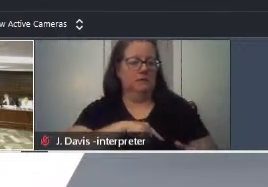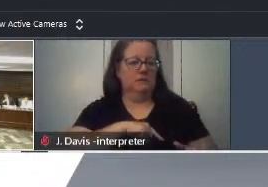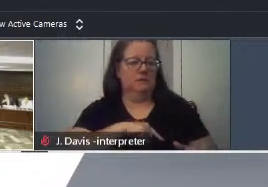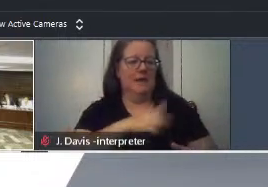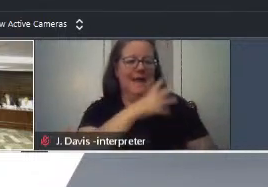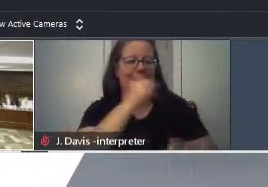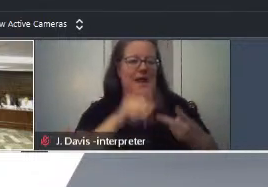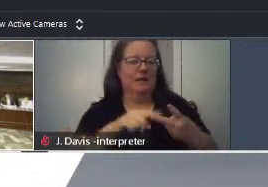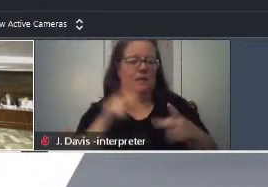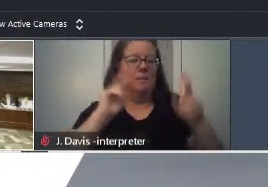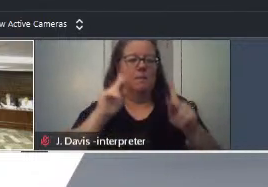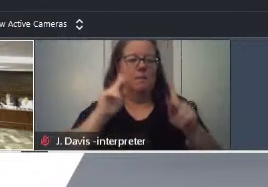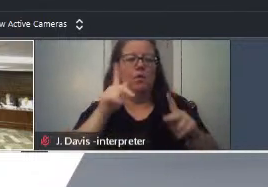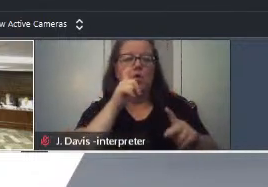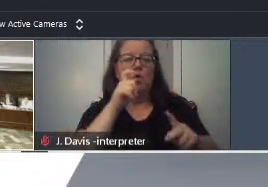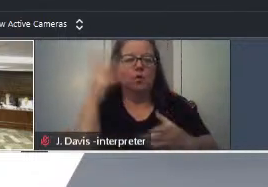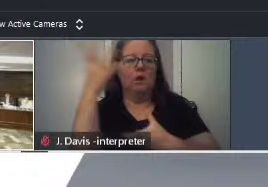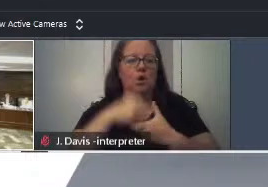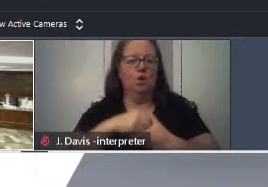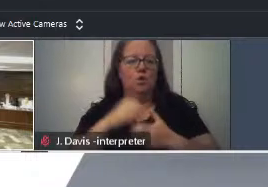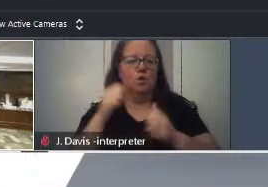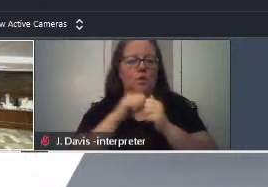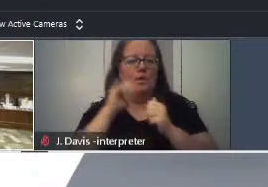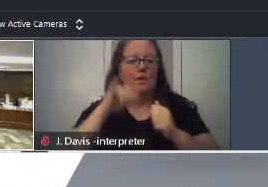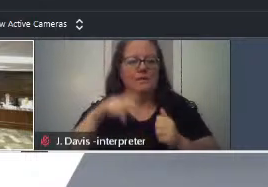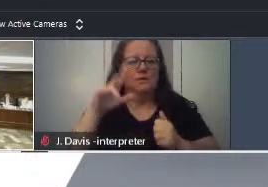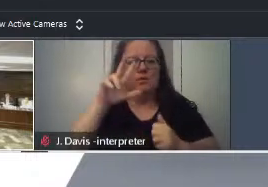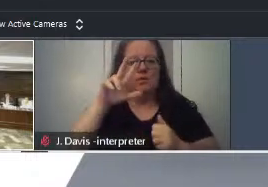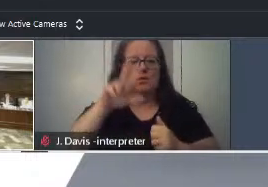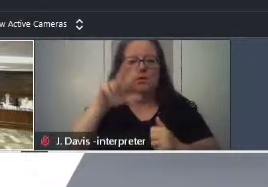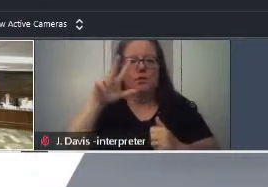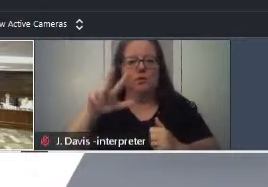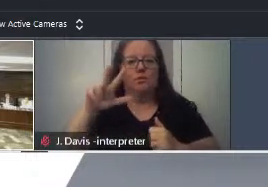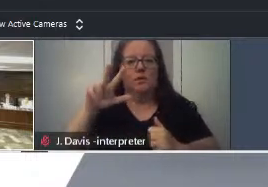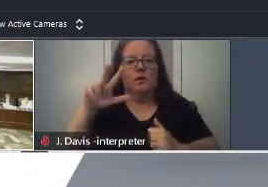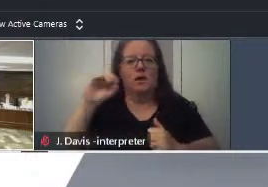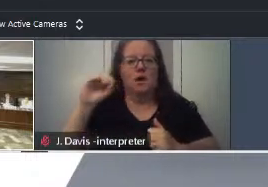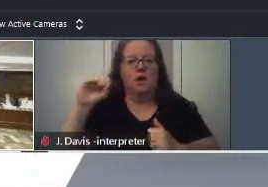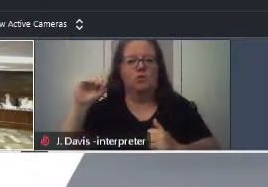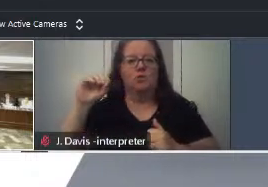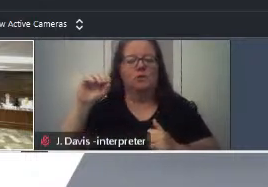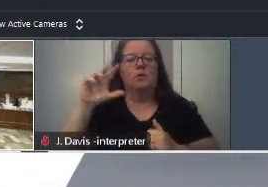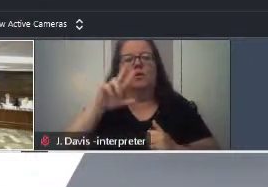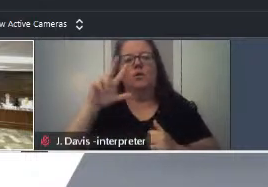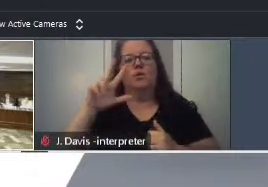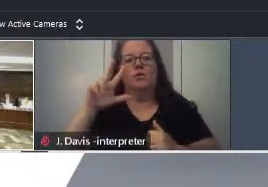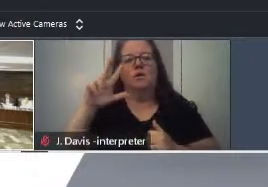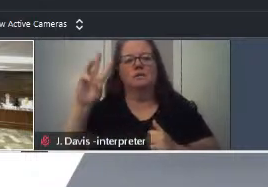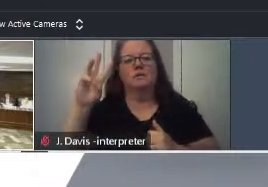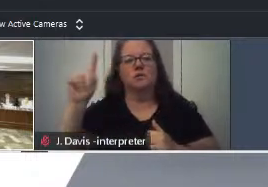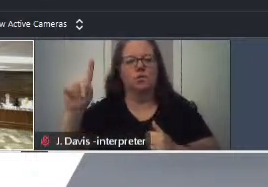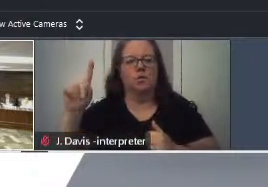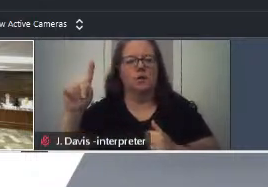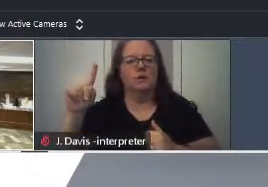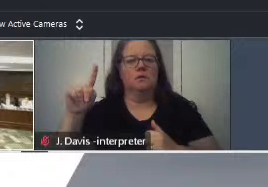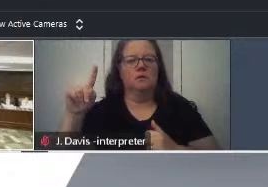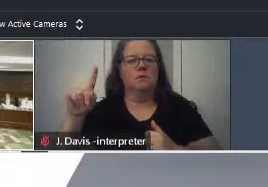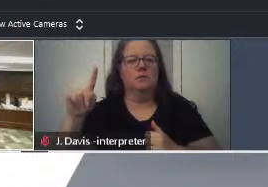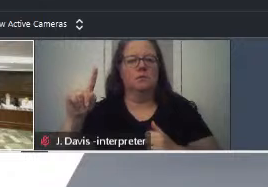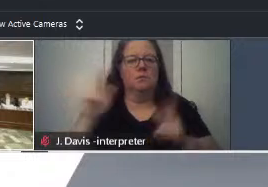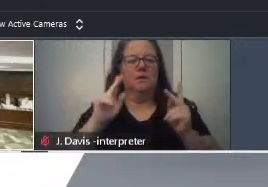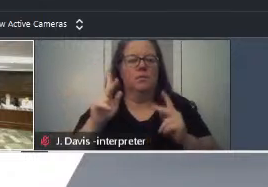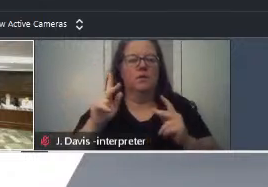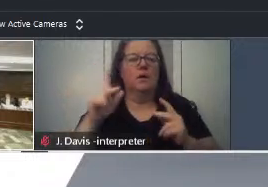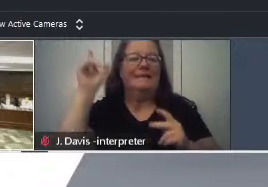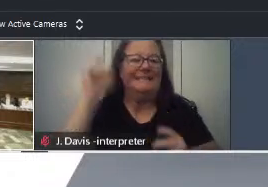the people that will be included in these 3,351 households within this new landmarks district ought